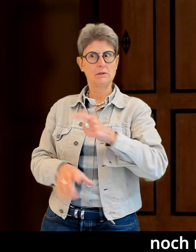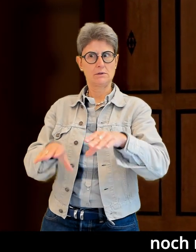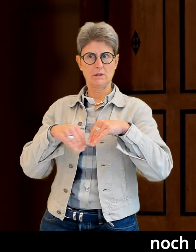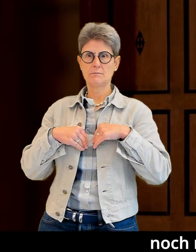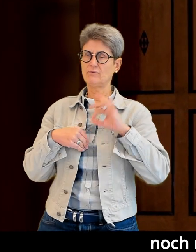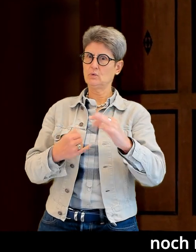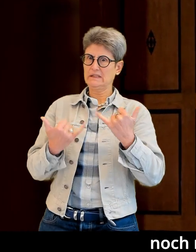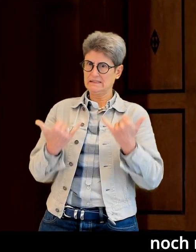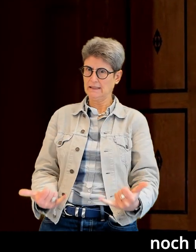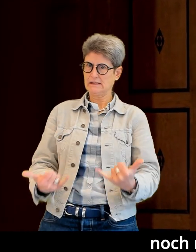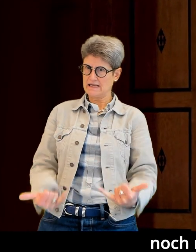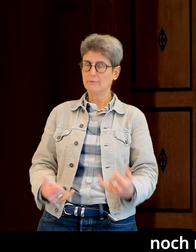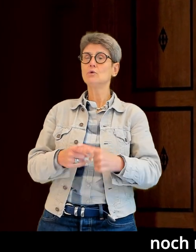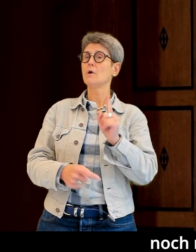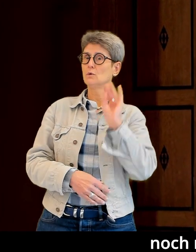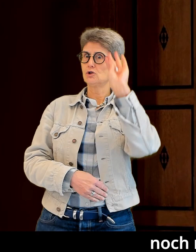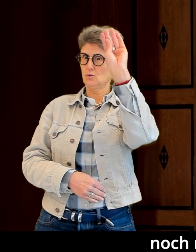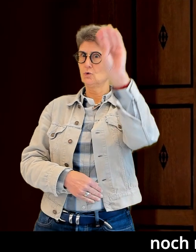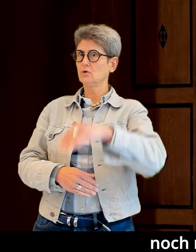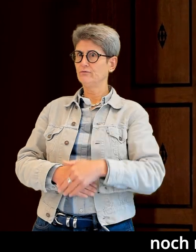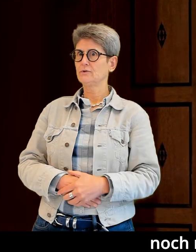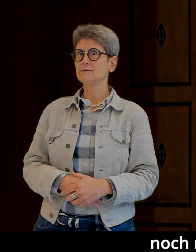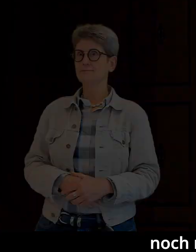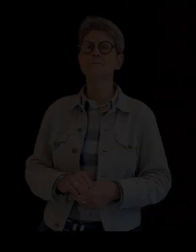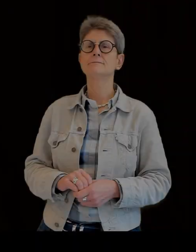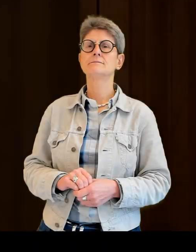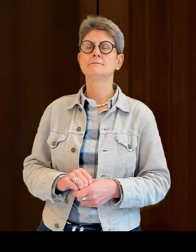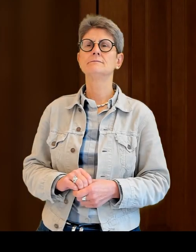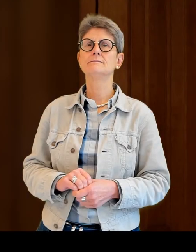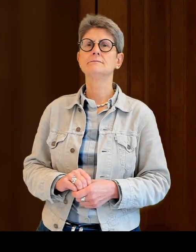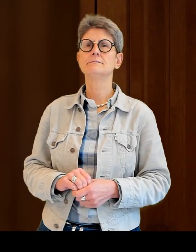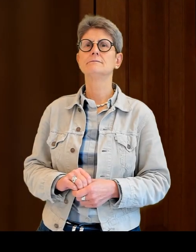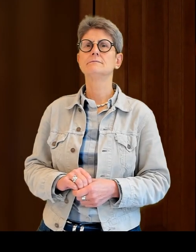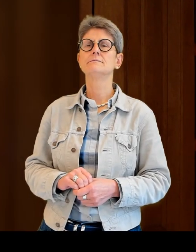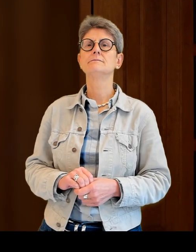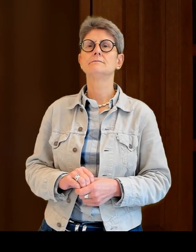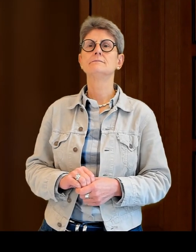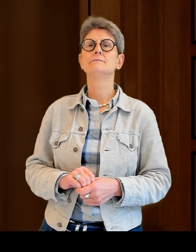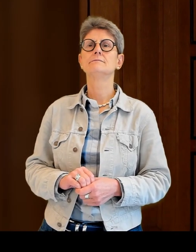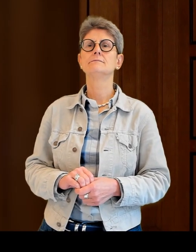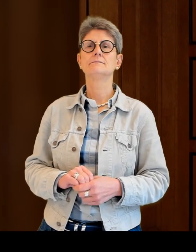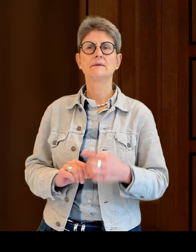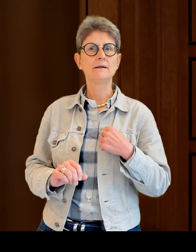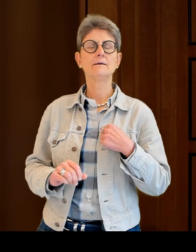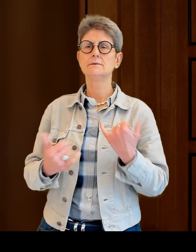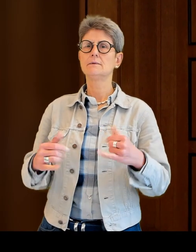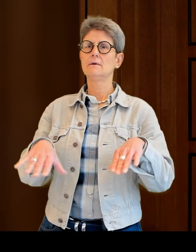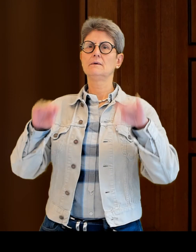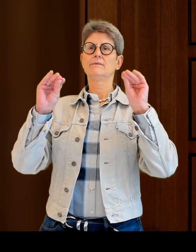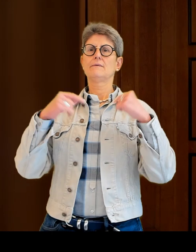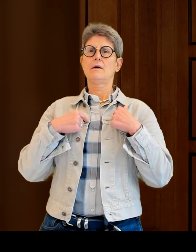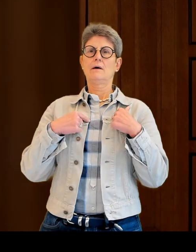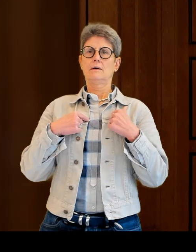up to our responsibilities in the present and the future. Let me begin by saying